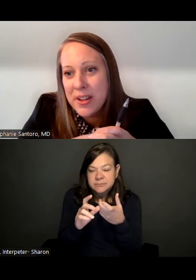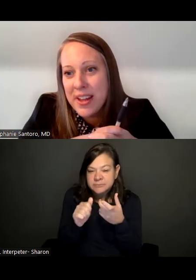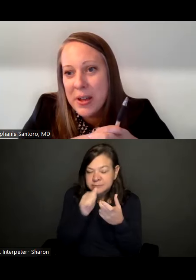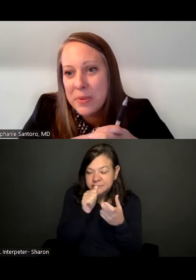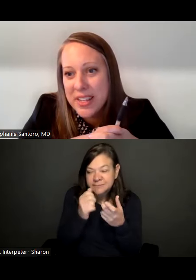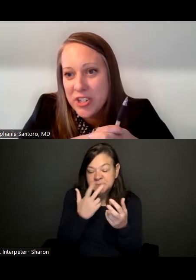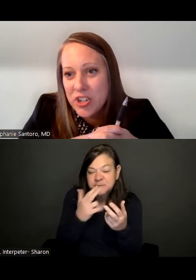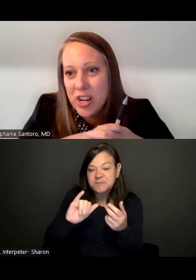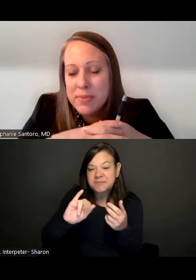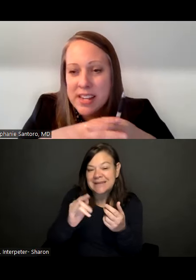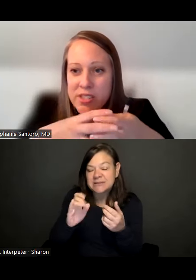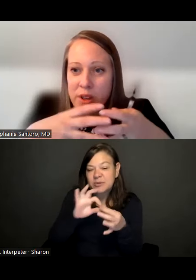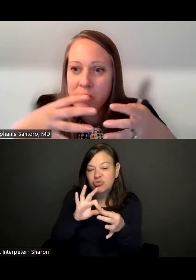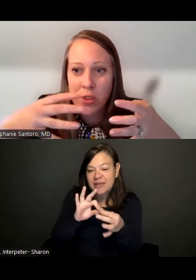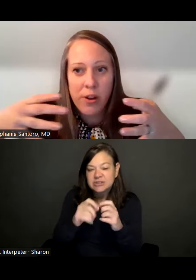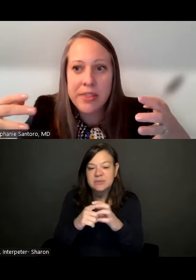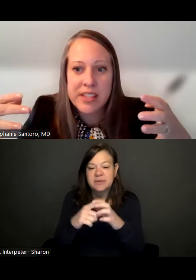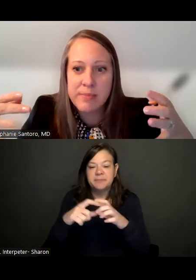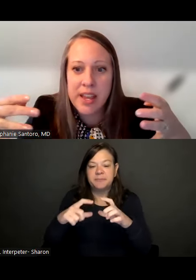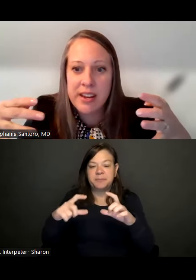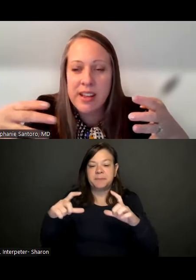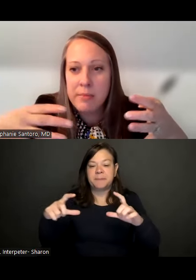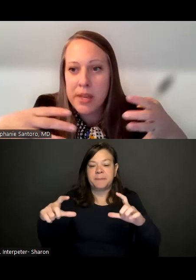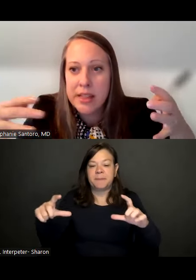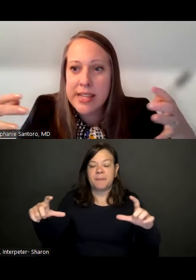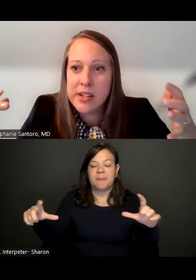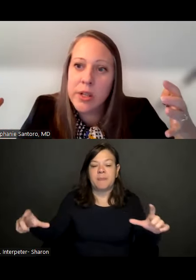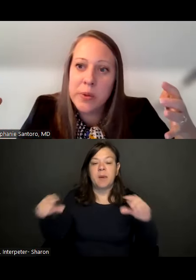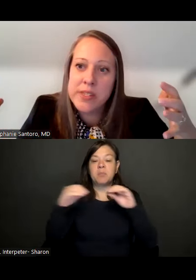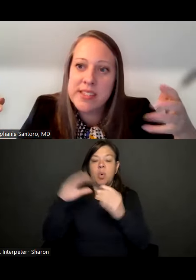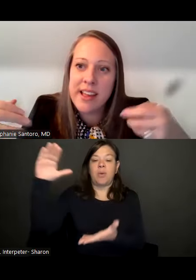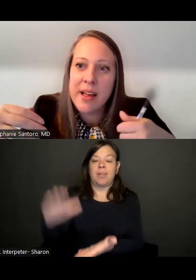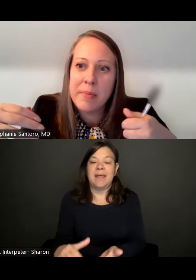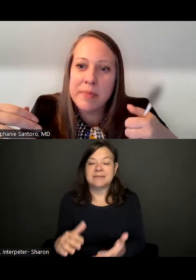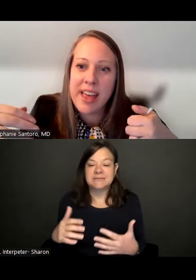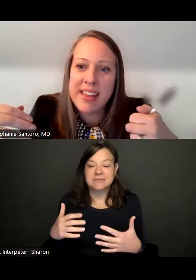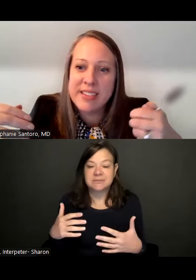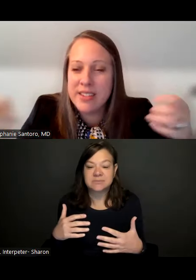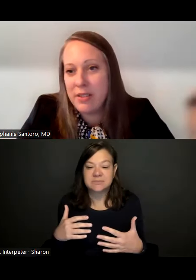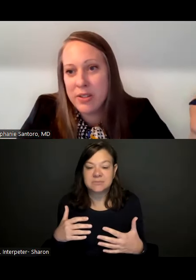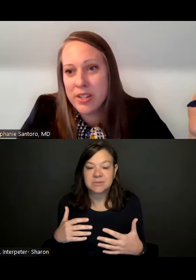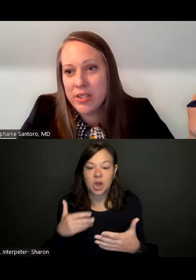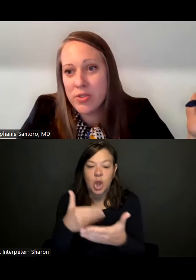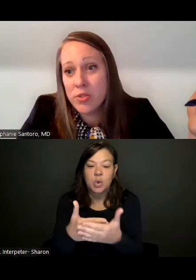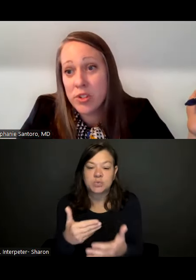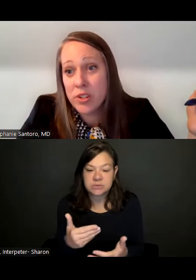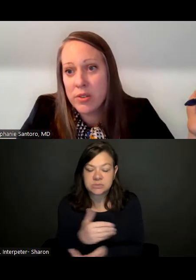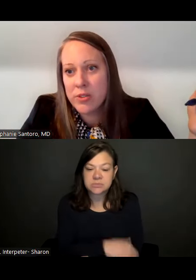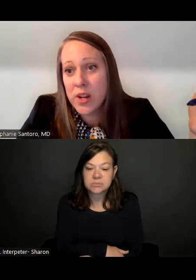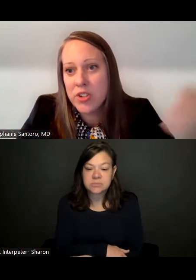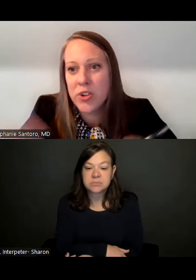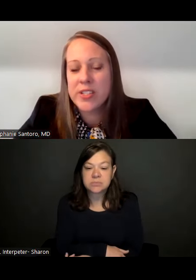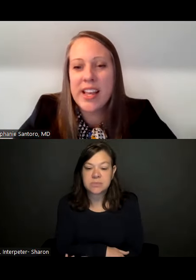of relationships. And as you get further out, these might be less close and even